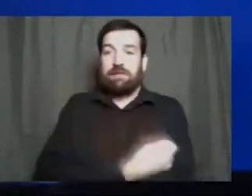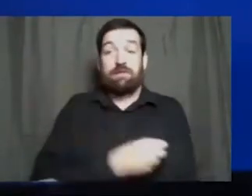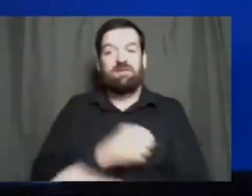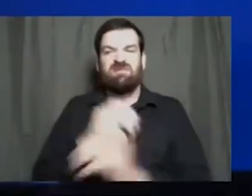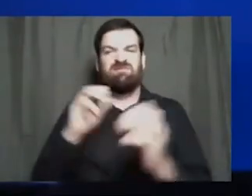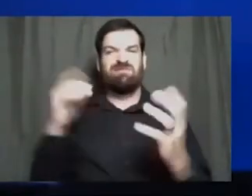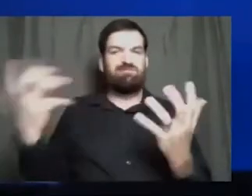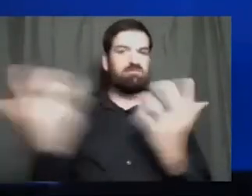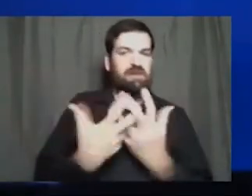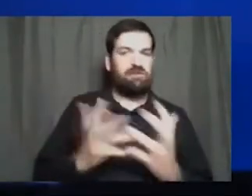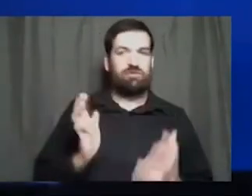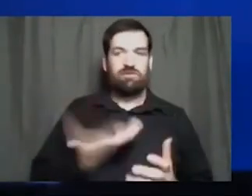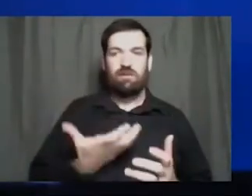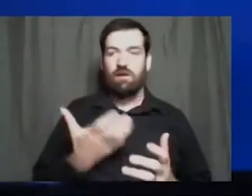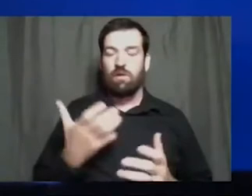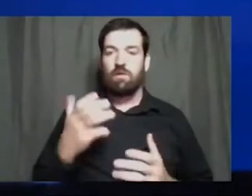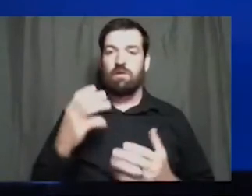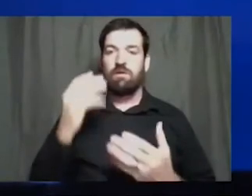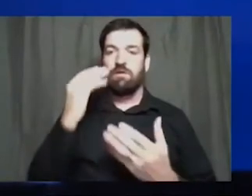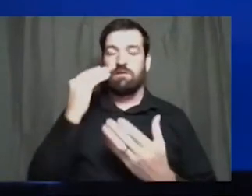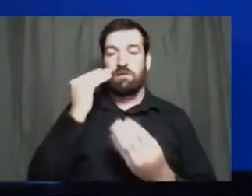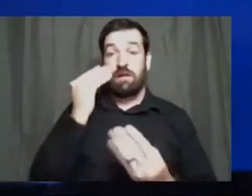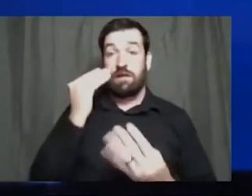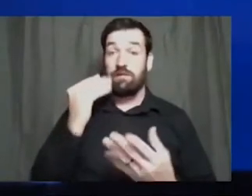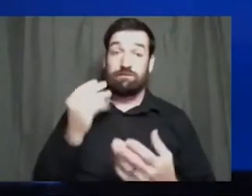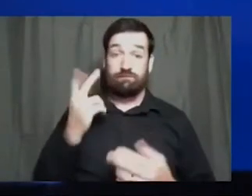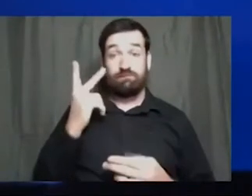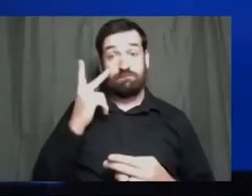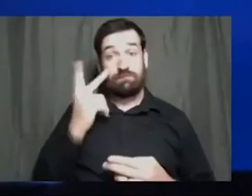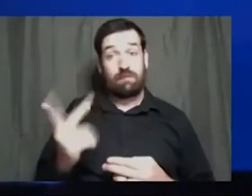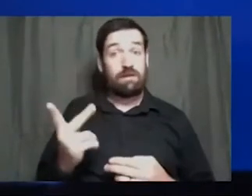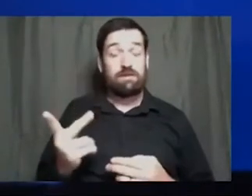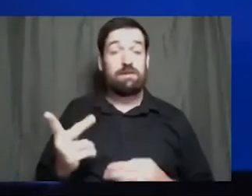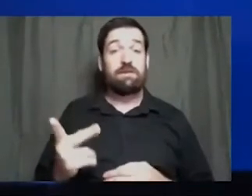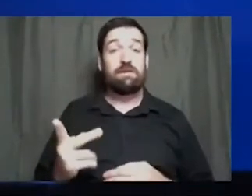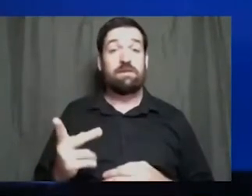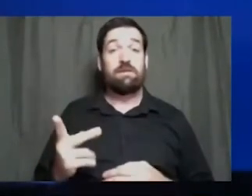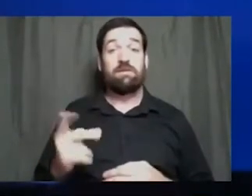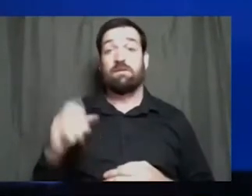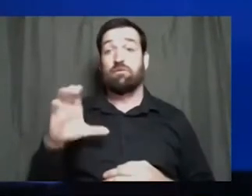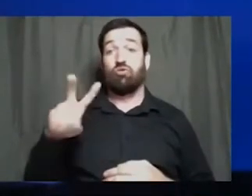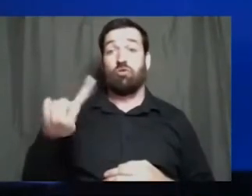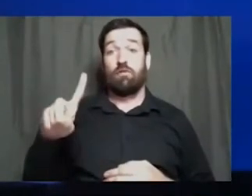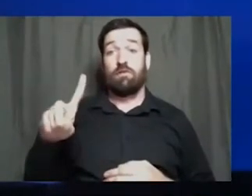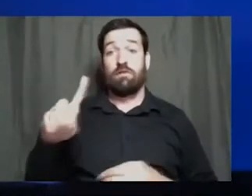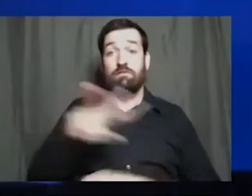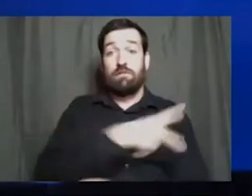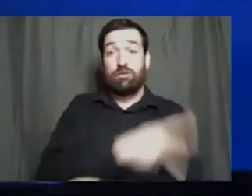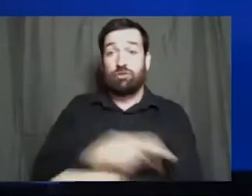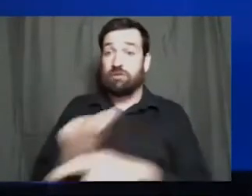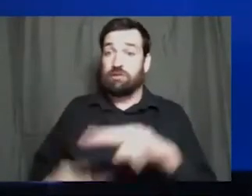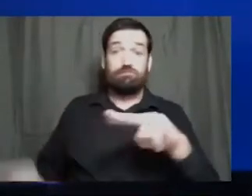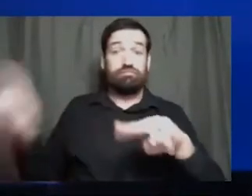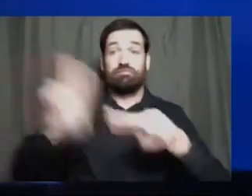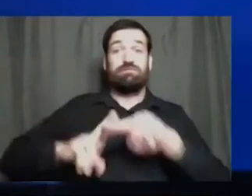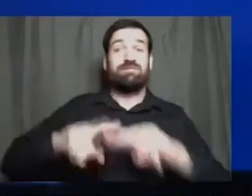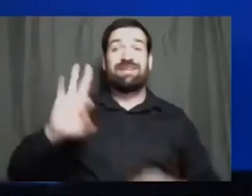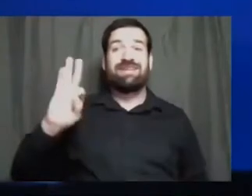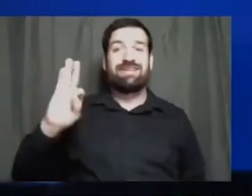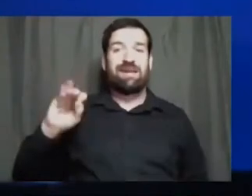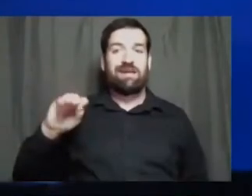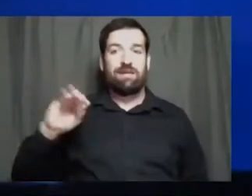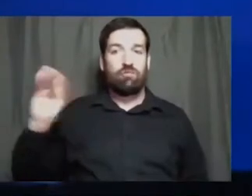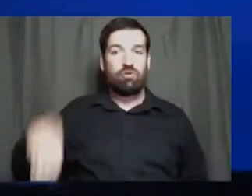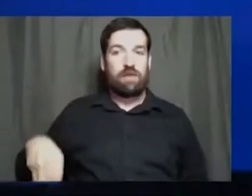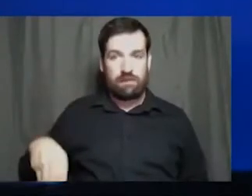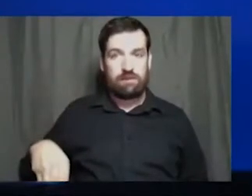seen a big increase in our numbers of COVID patients. 90% of them are unvaccinated. Only about 5 or 10%